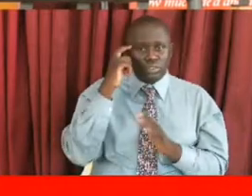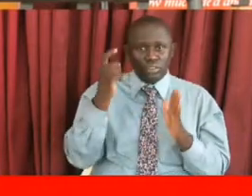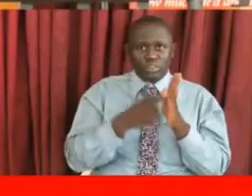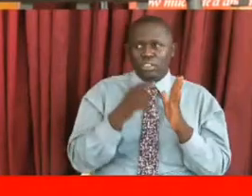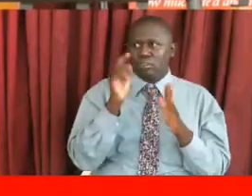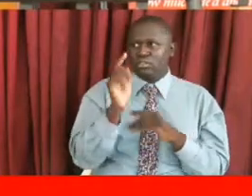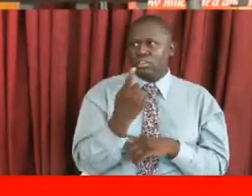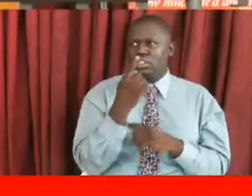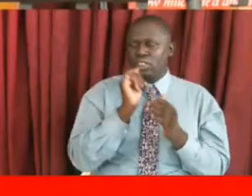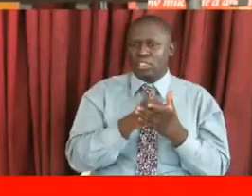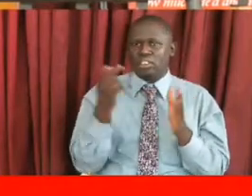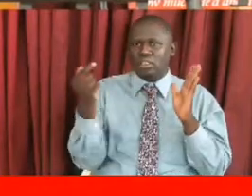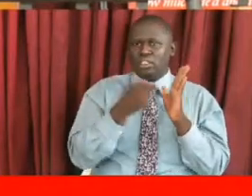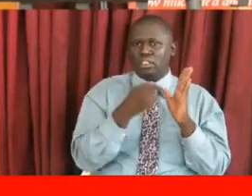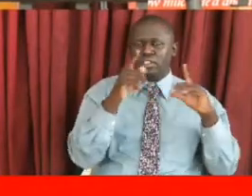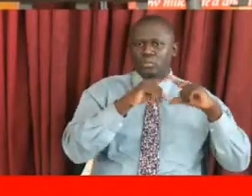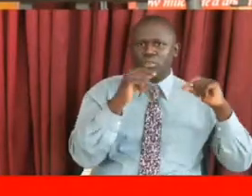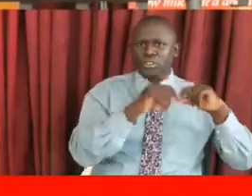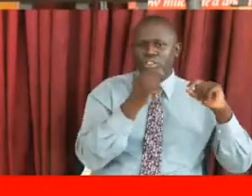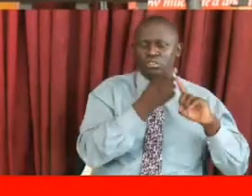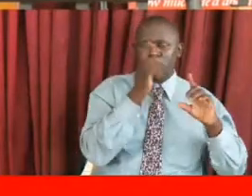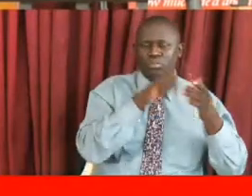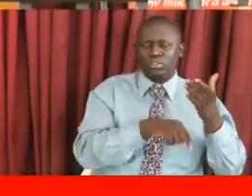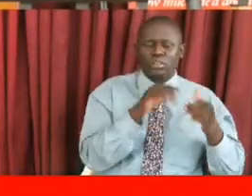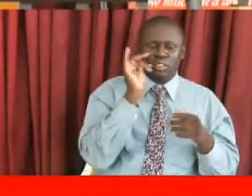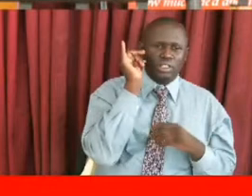message is from that